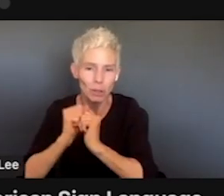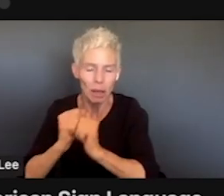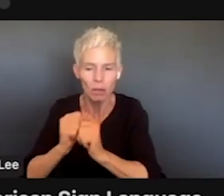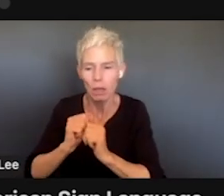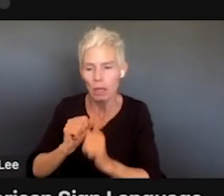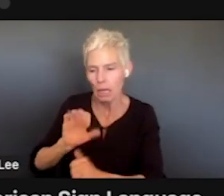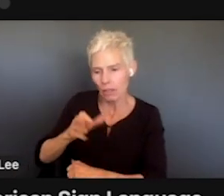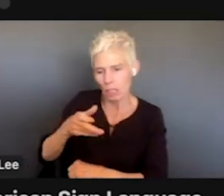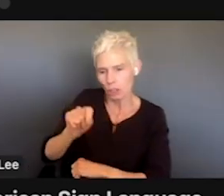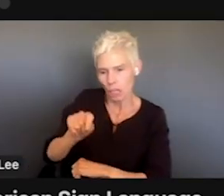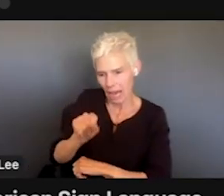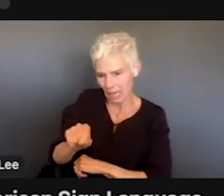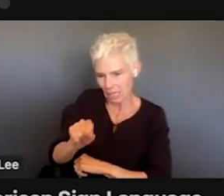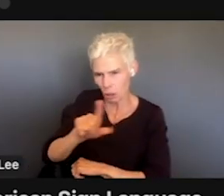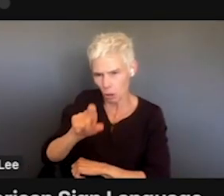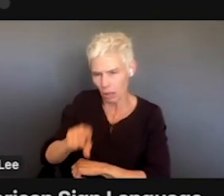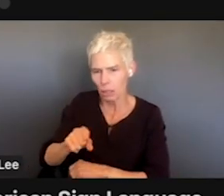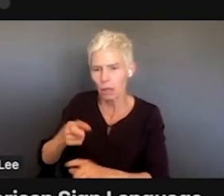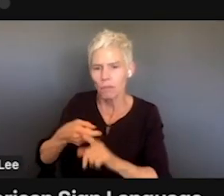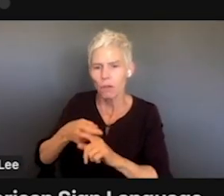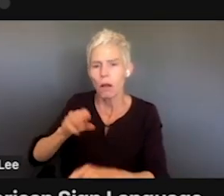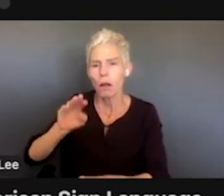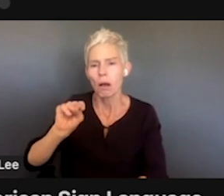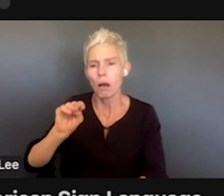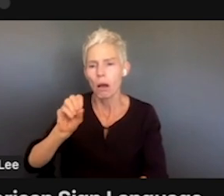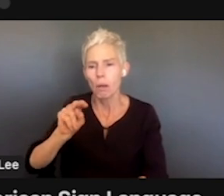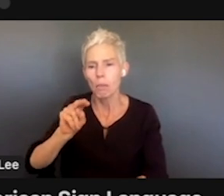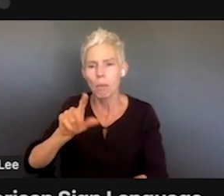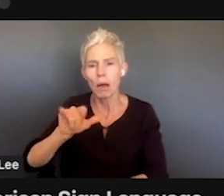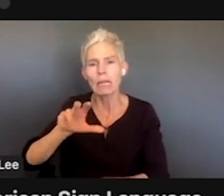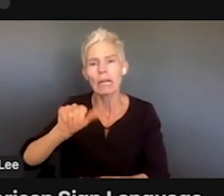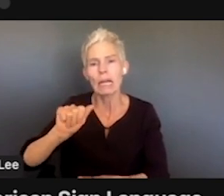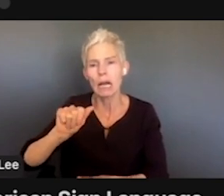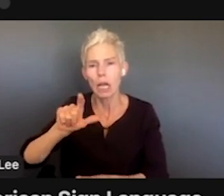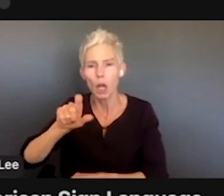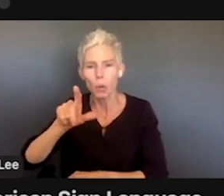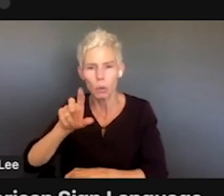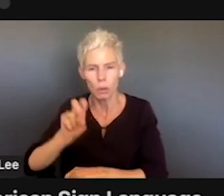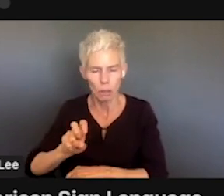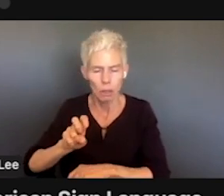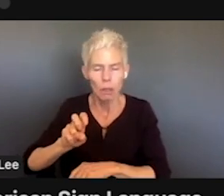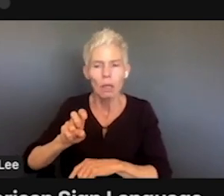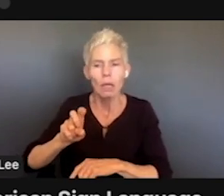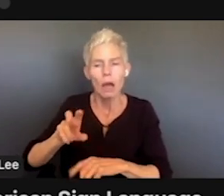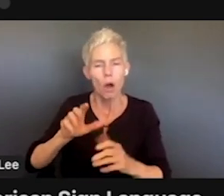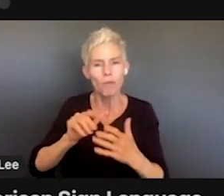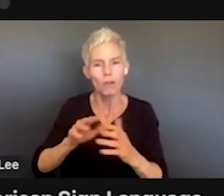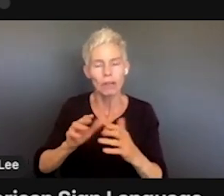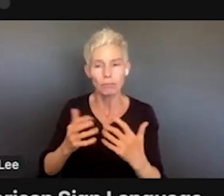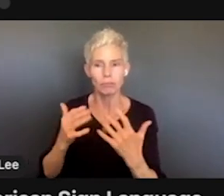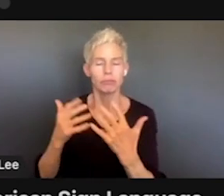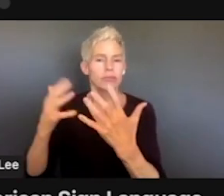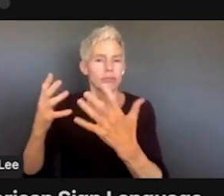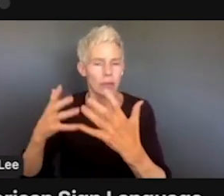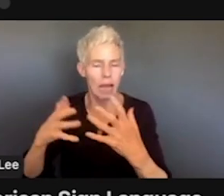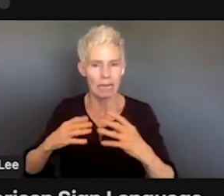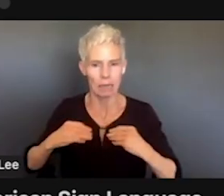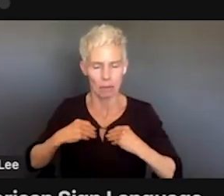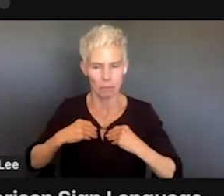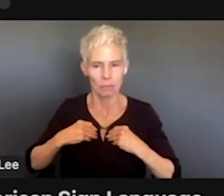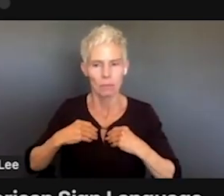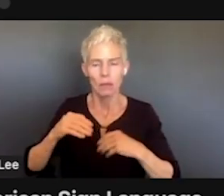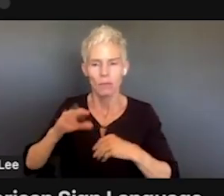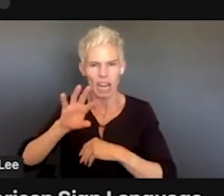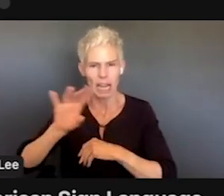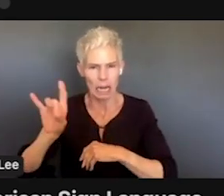Monica Luke. Hopefully the Crisis Jam is accelerating adoption compared to 911, because we didn't have the